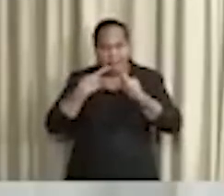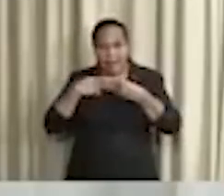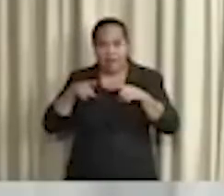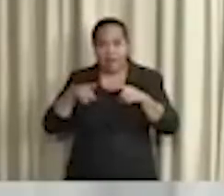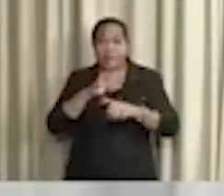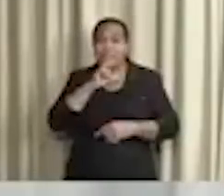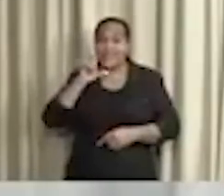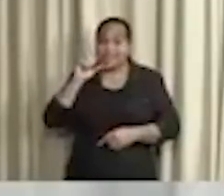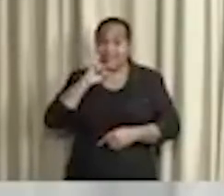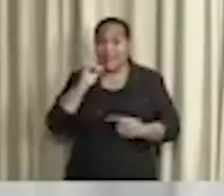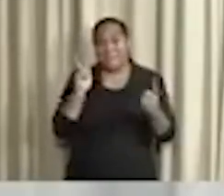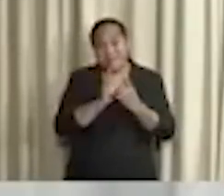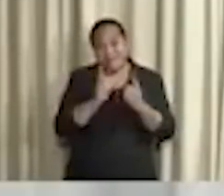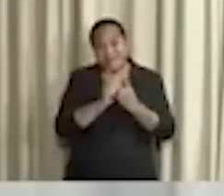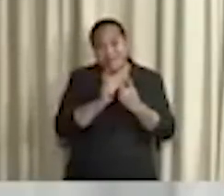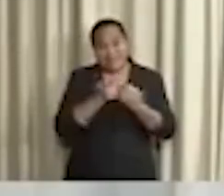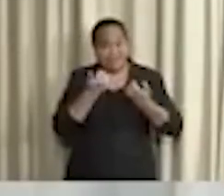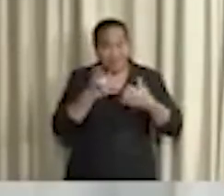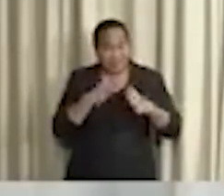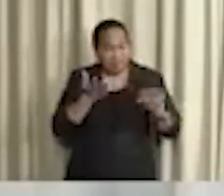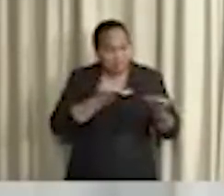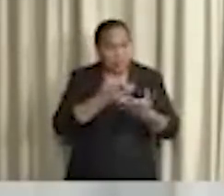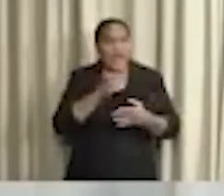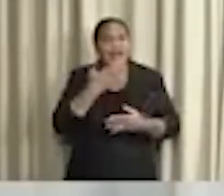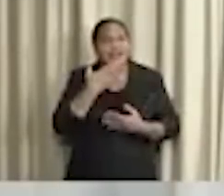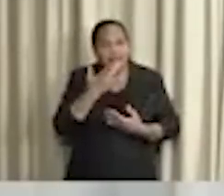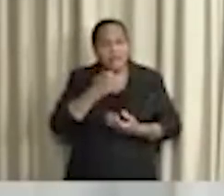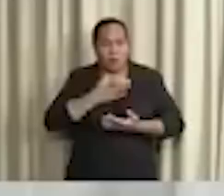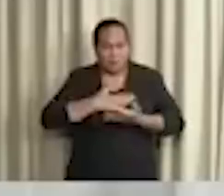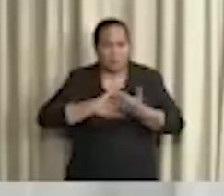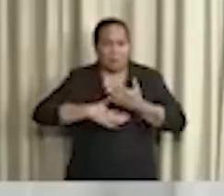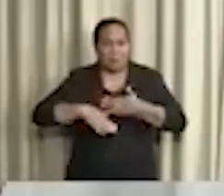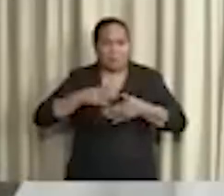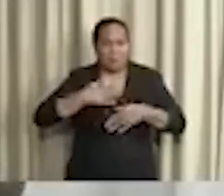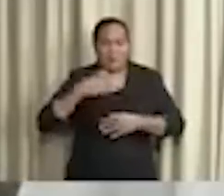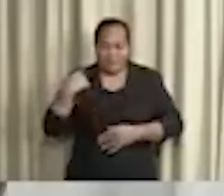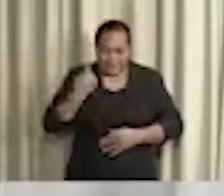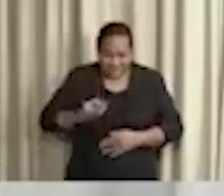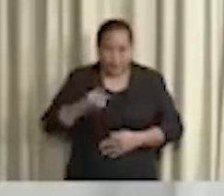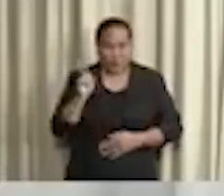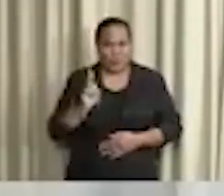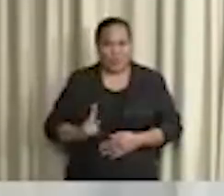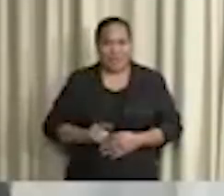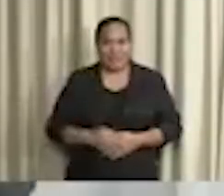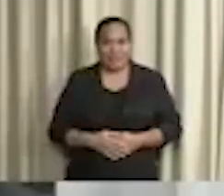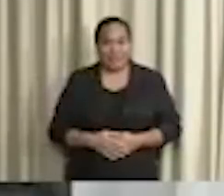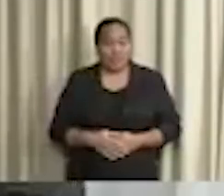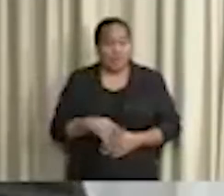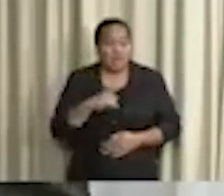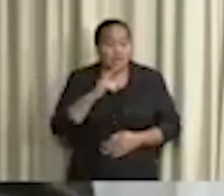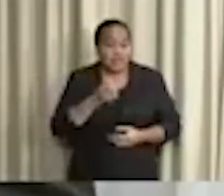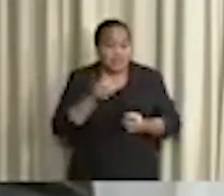was a cabinet meeting, and I thank you for bearing with us until today. These post-cabinet